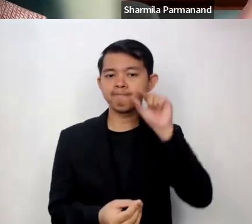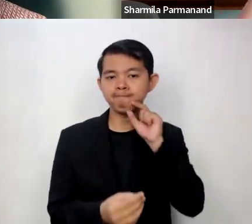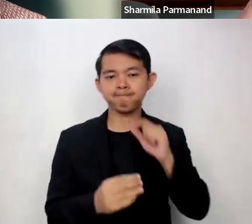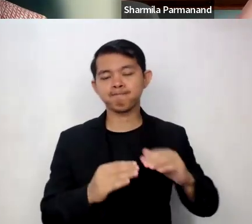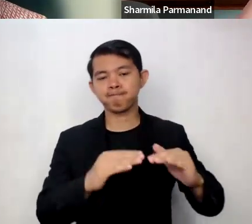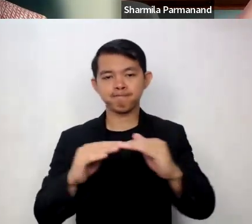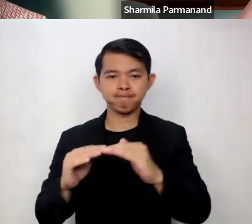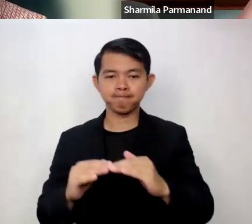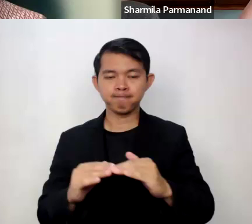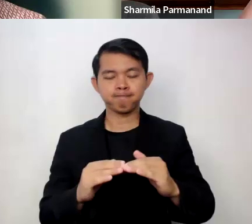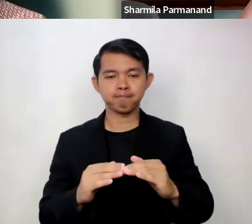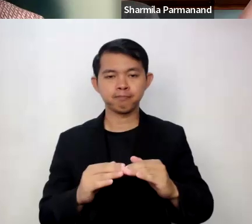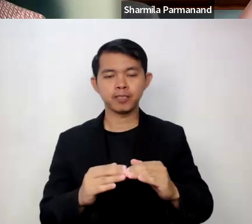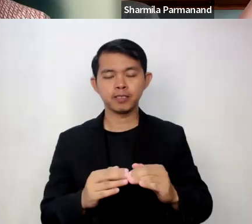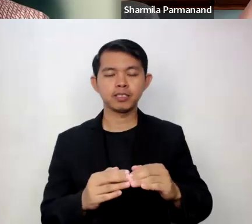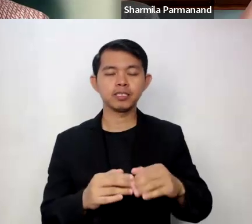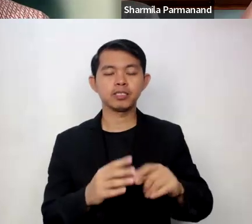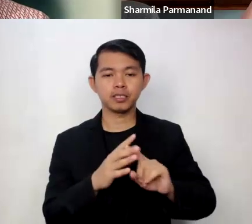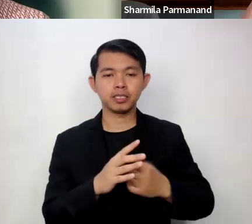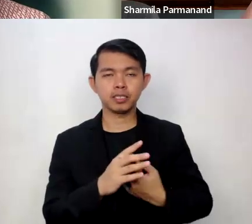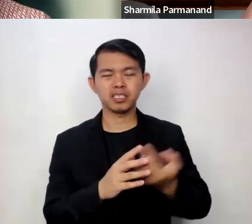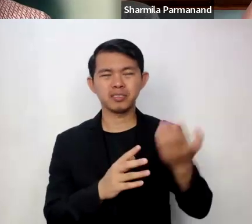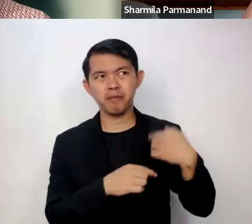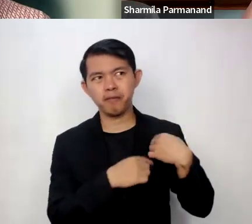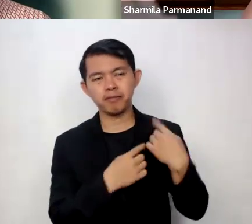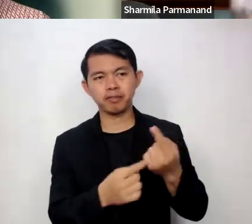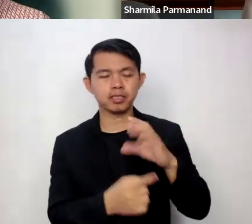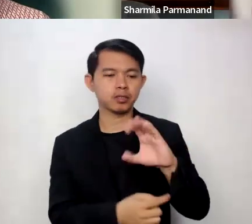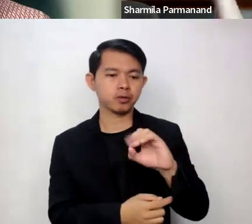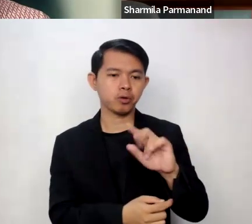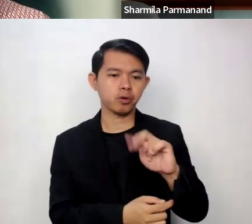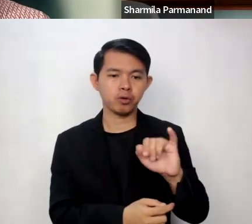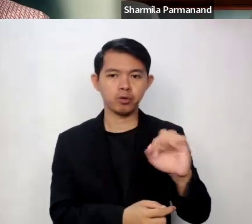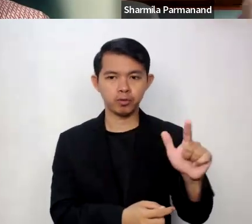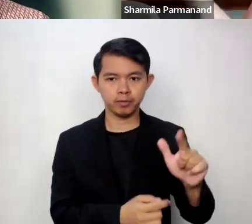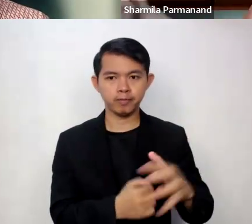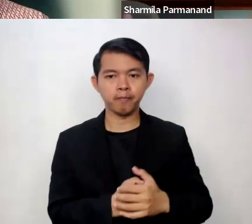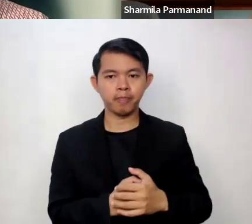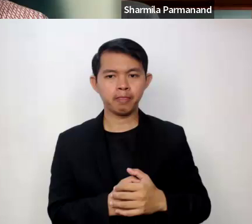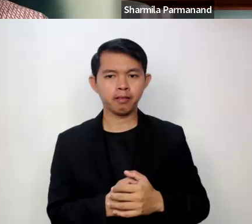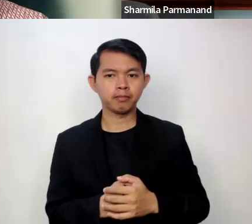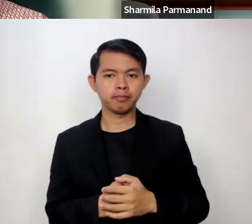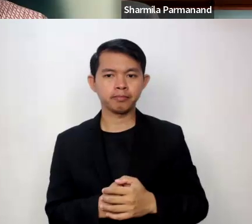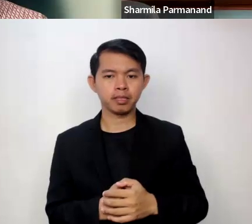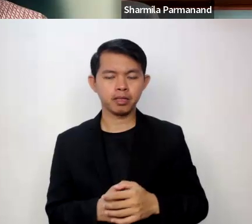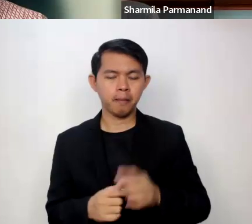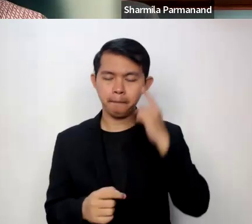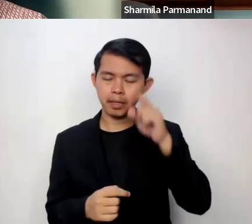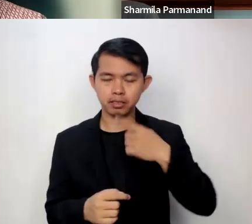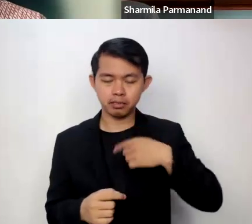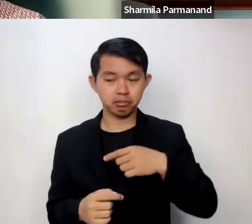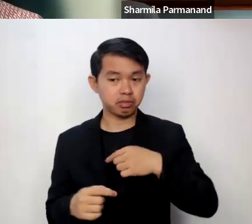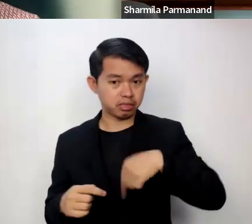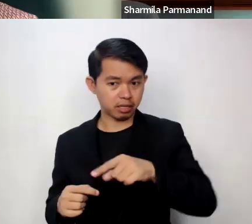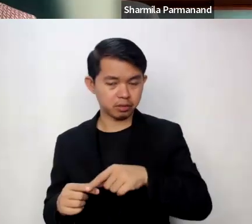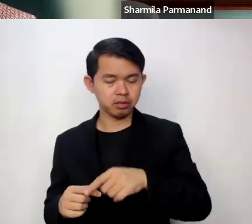a colonial inheritance, for example. So the global north cannot just now look back and say, oh, we are morally superior.